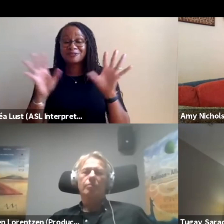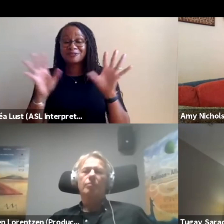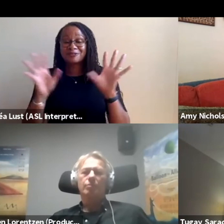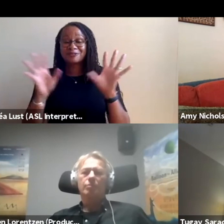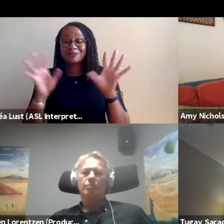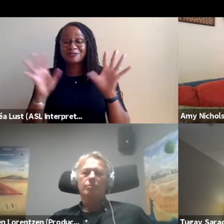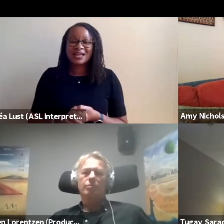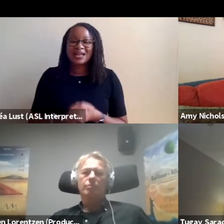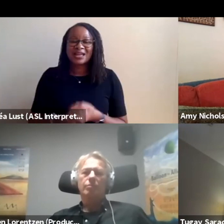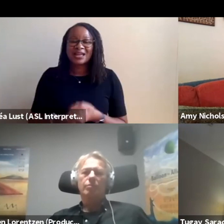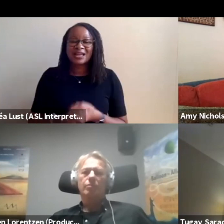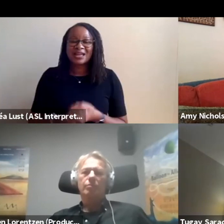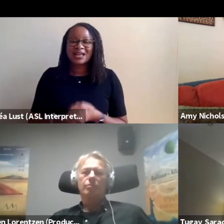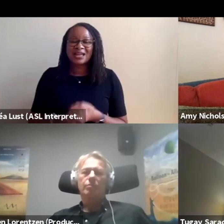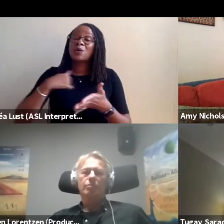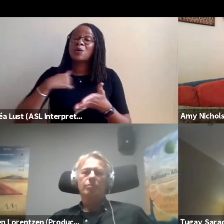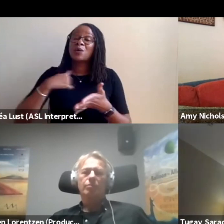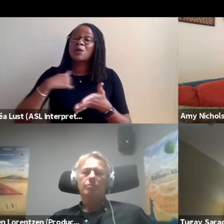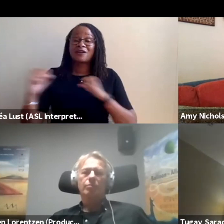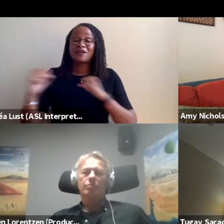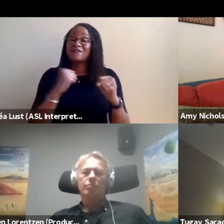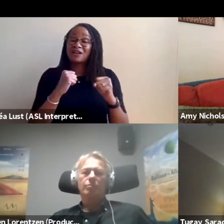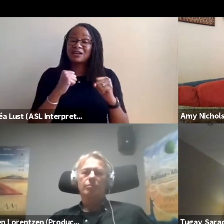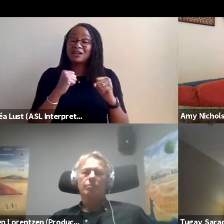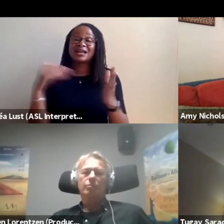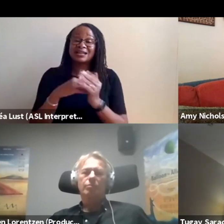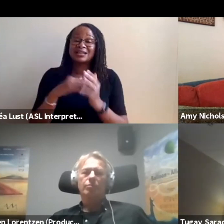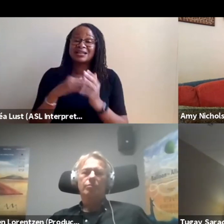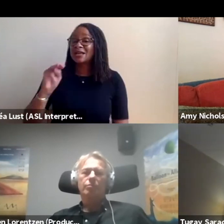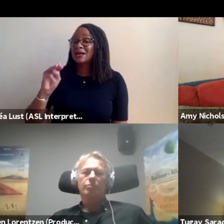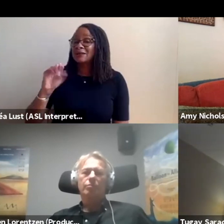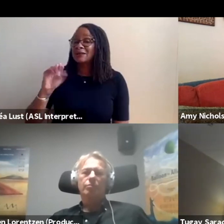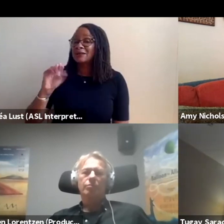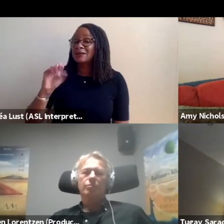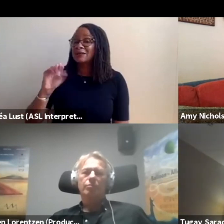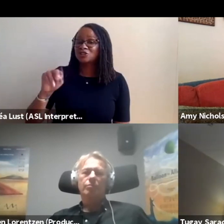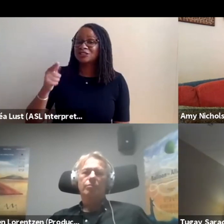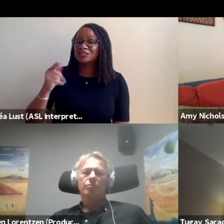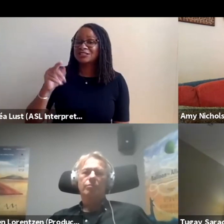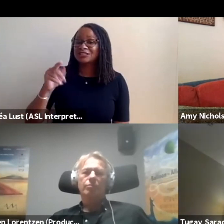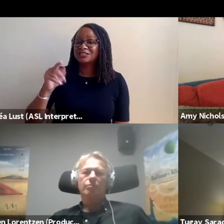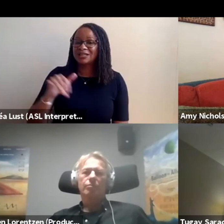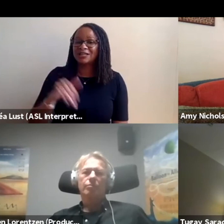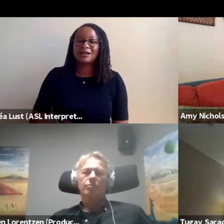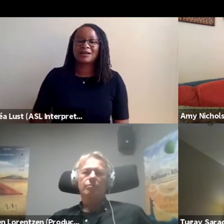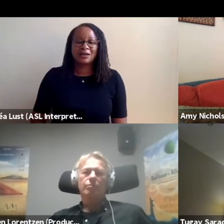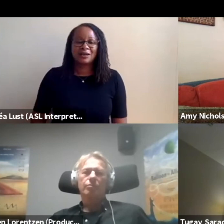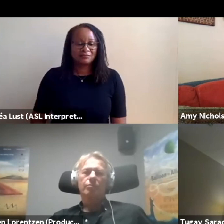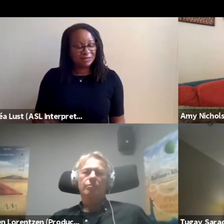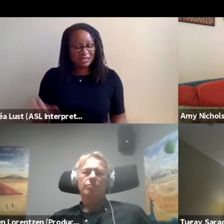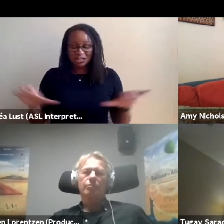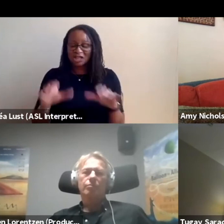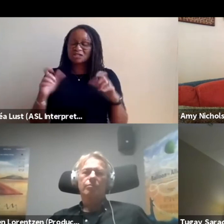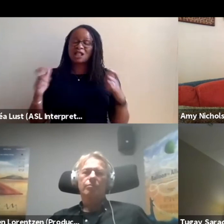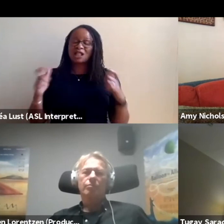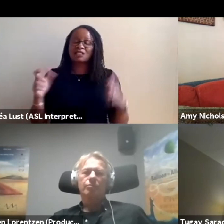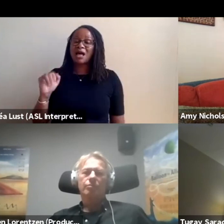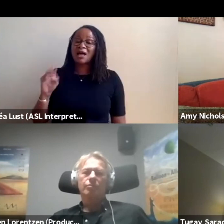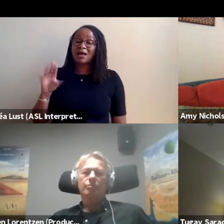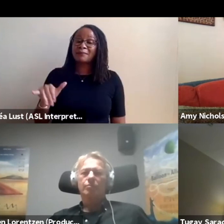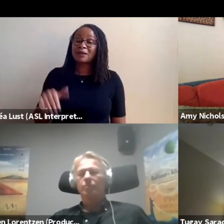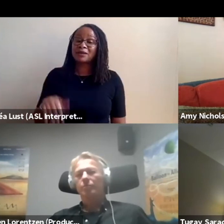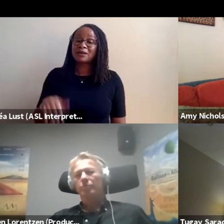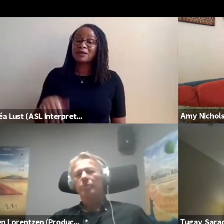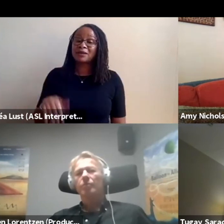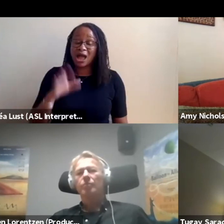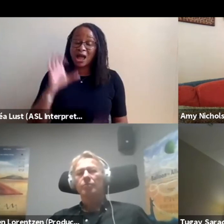together against misogyny systems. Well, very much, because I'm picturing that table. And you're absolutely right. Like, even watching